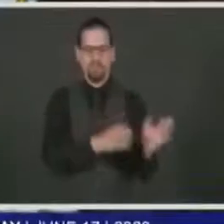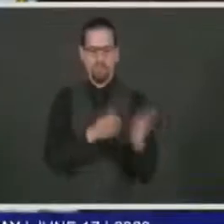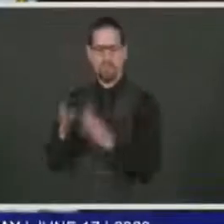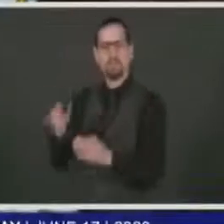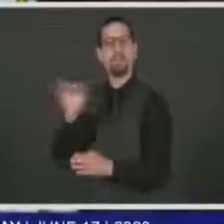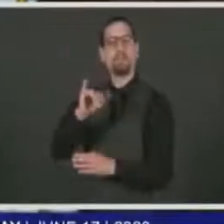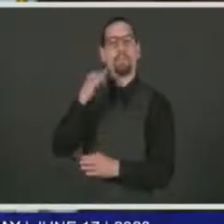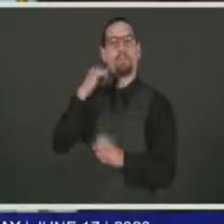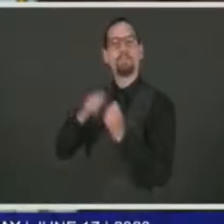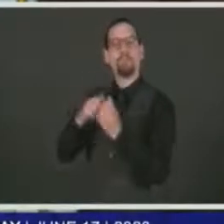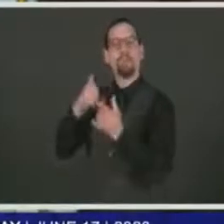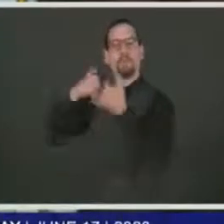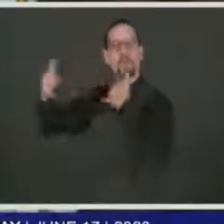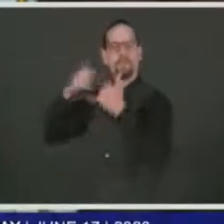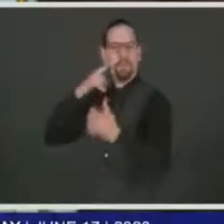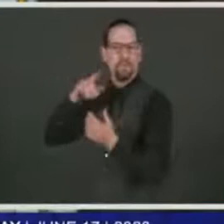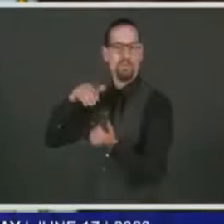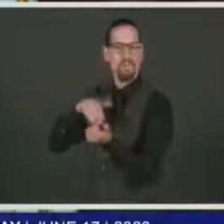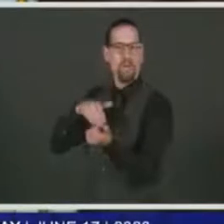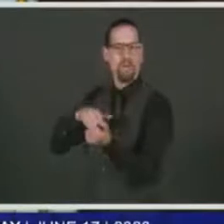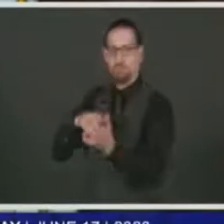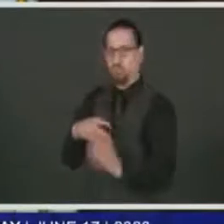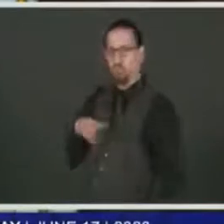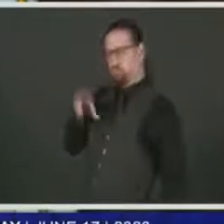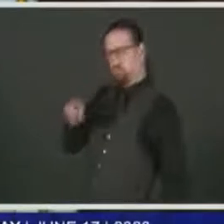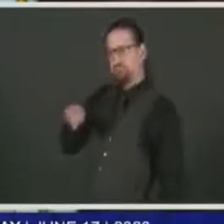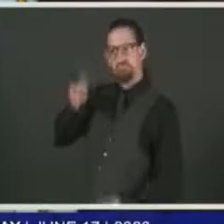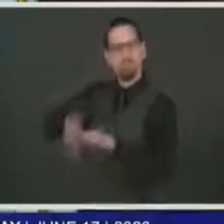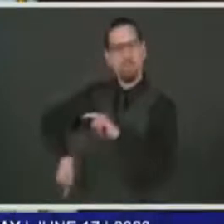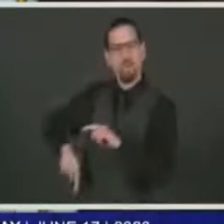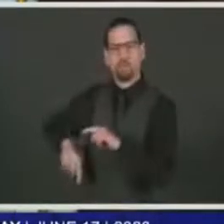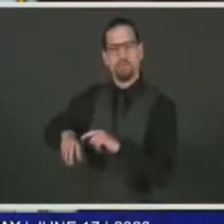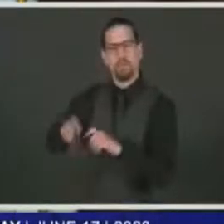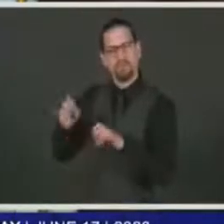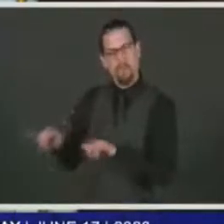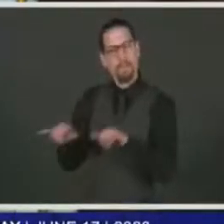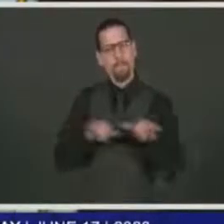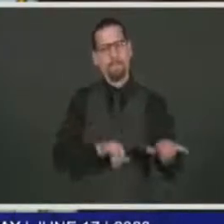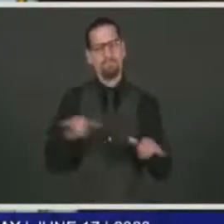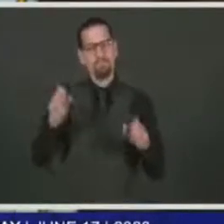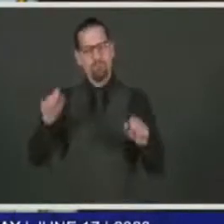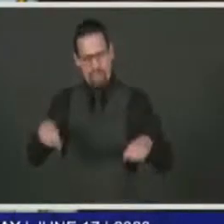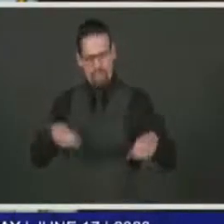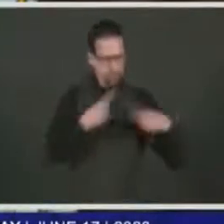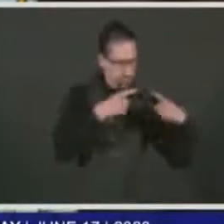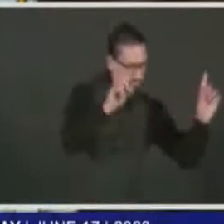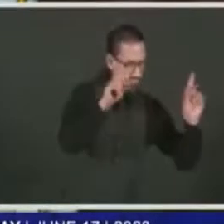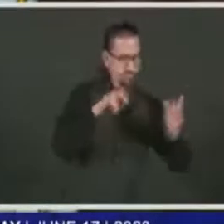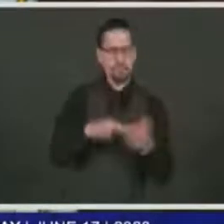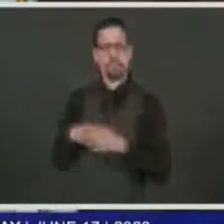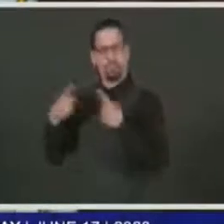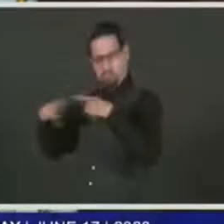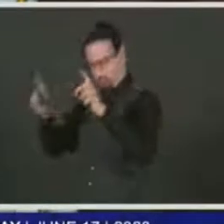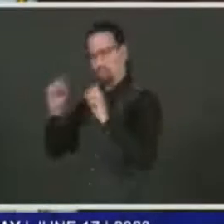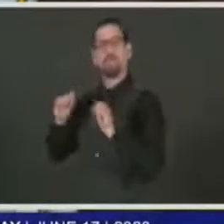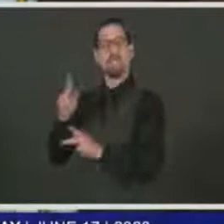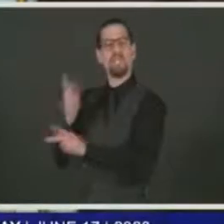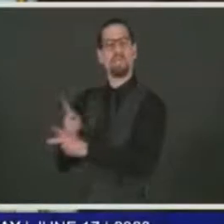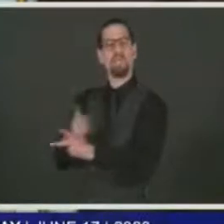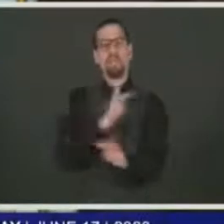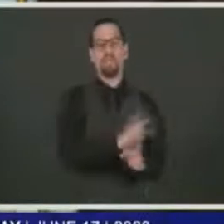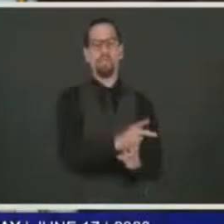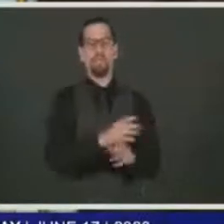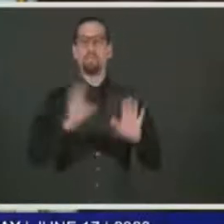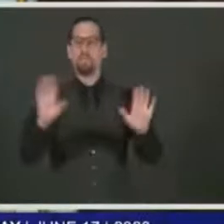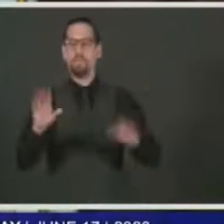things. However, if your choices are missing an appointment or having an appointment telephonically,